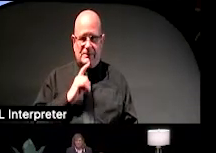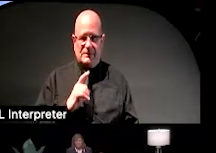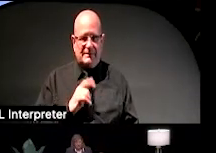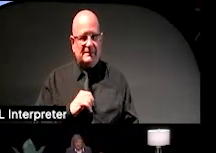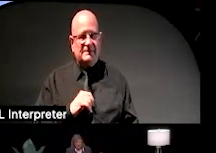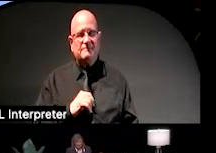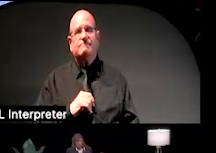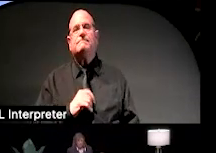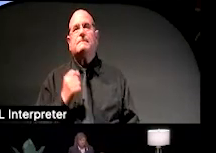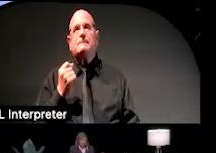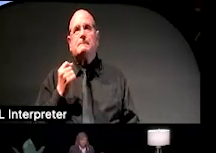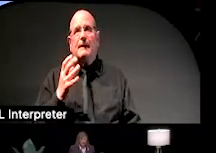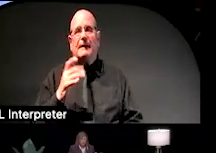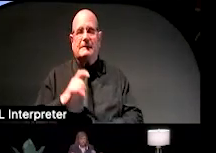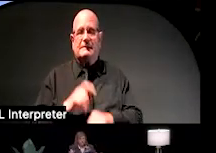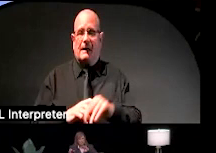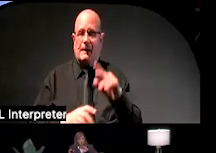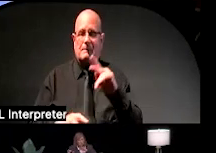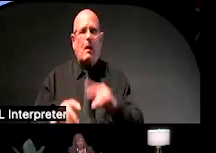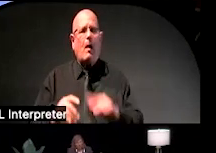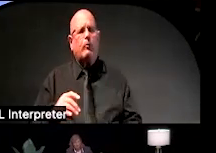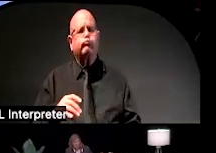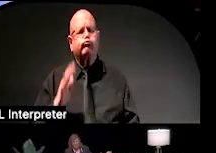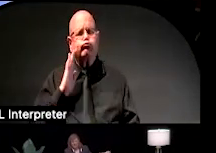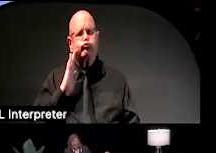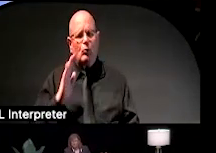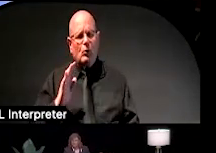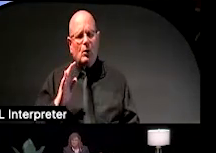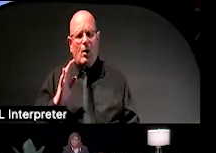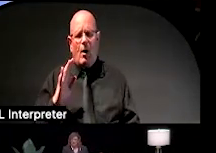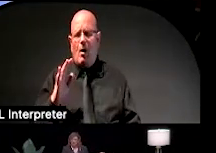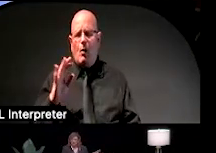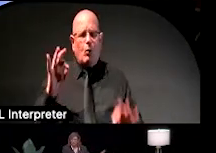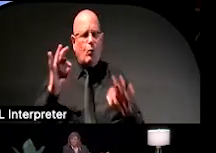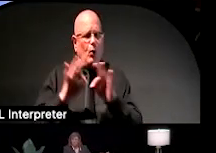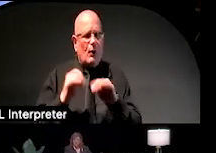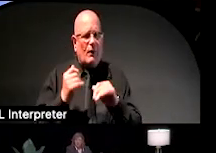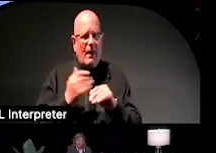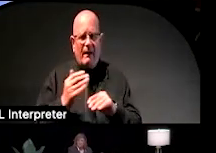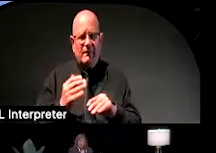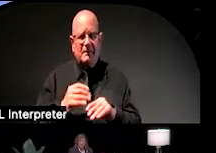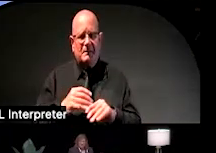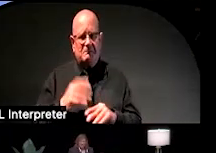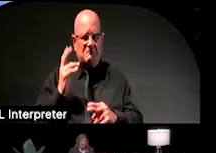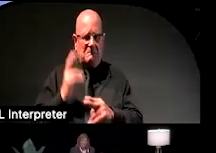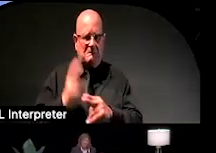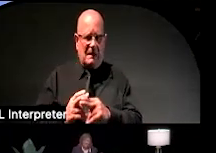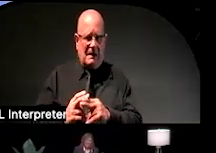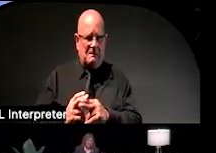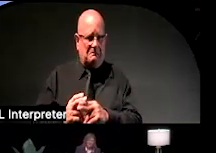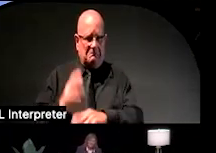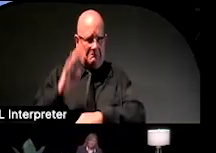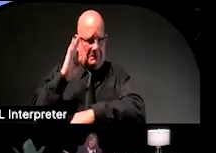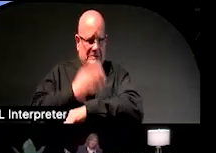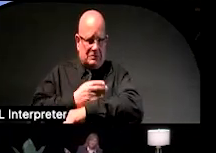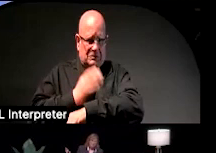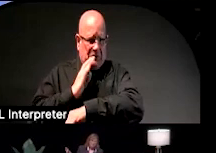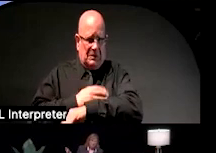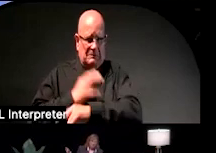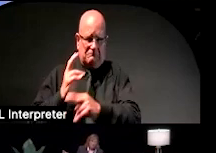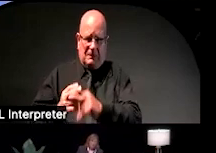We've had many times people say, well, I'm just going to put all of my assets in my child's name, and then I